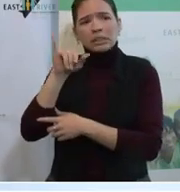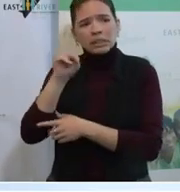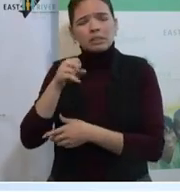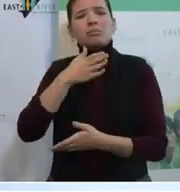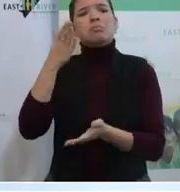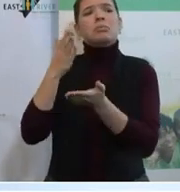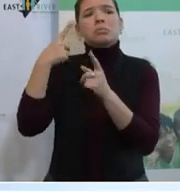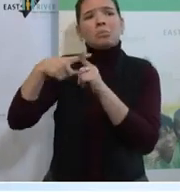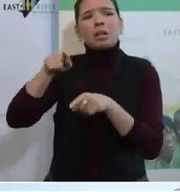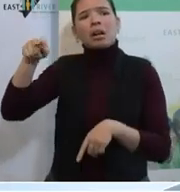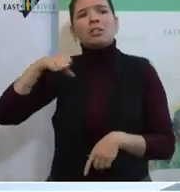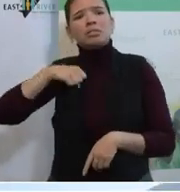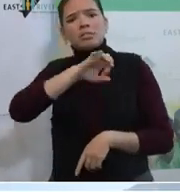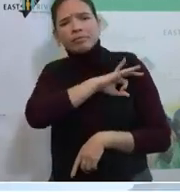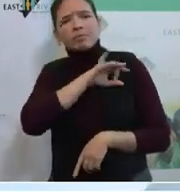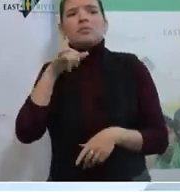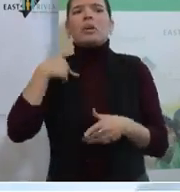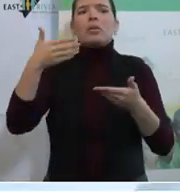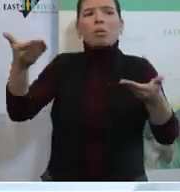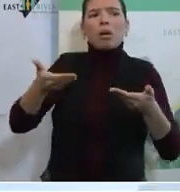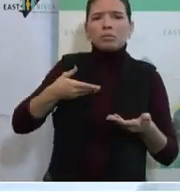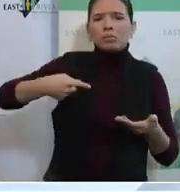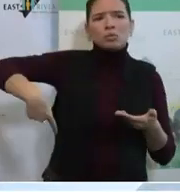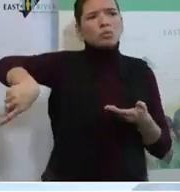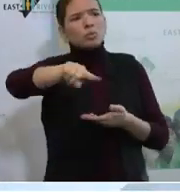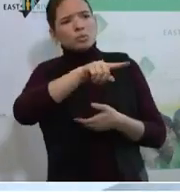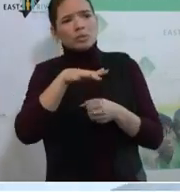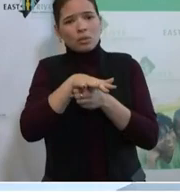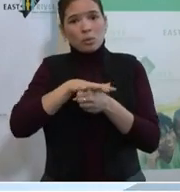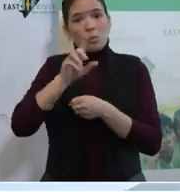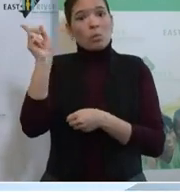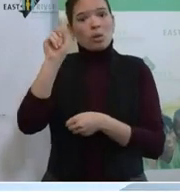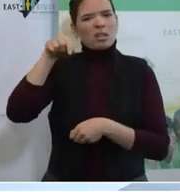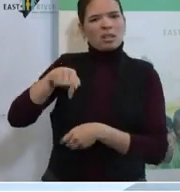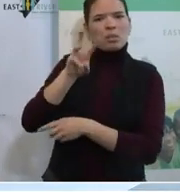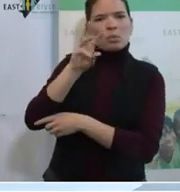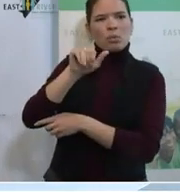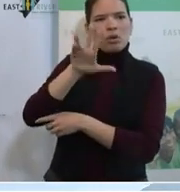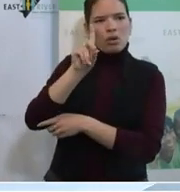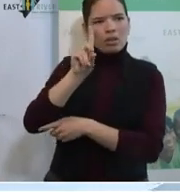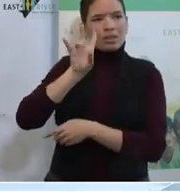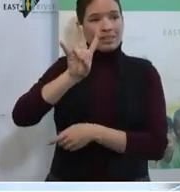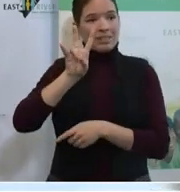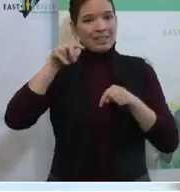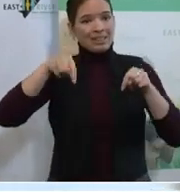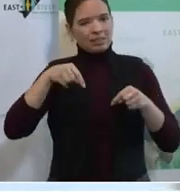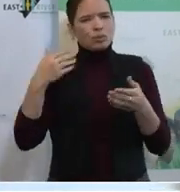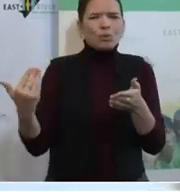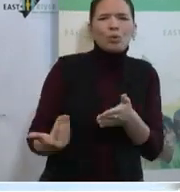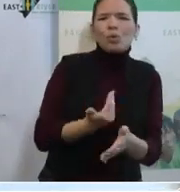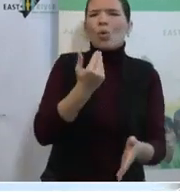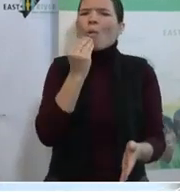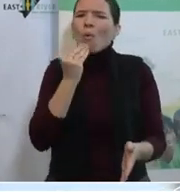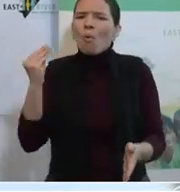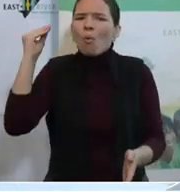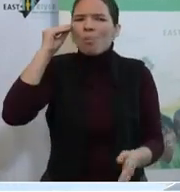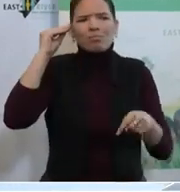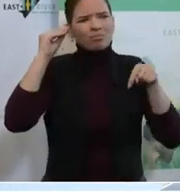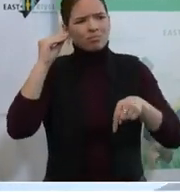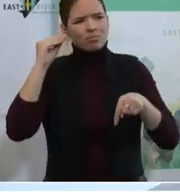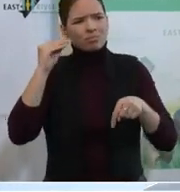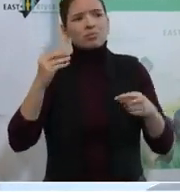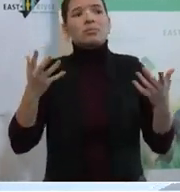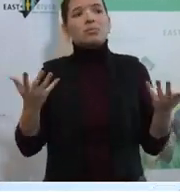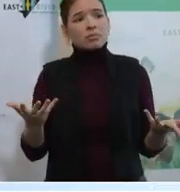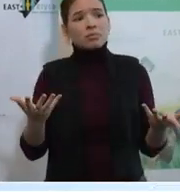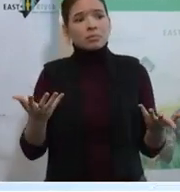and to our new home. We moved into this facility in November, so this is our first meeting.